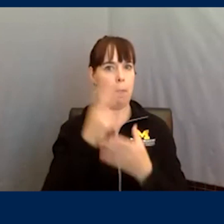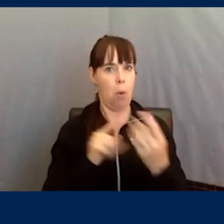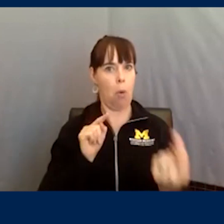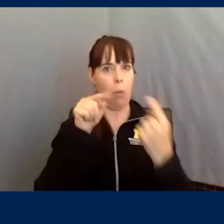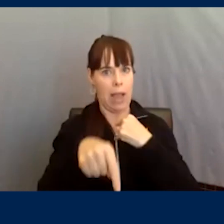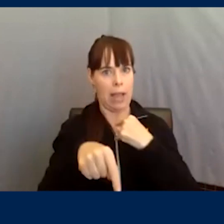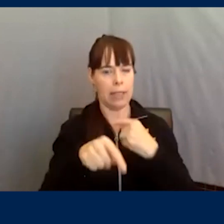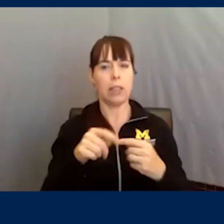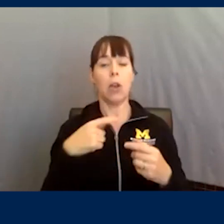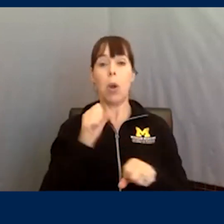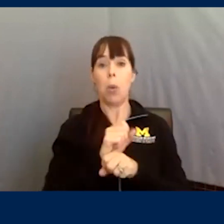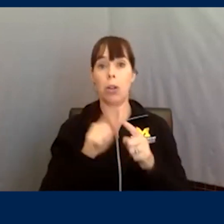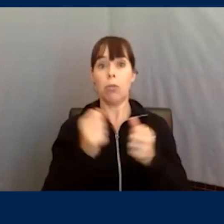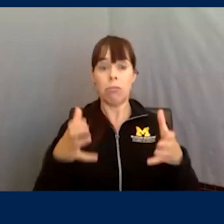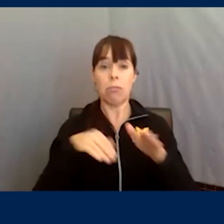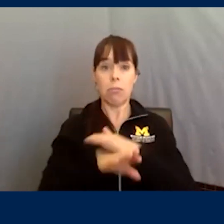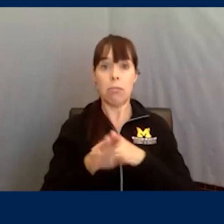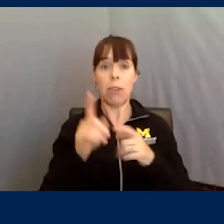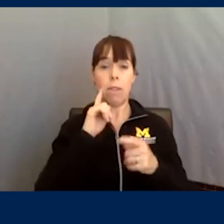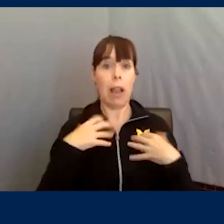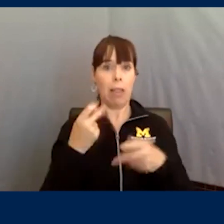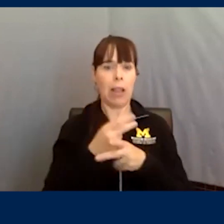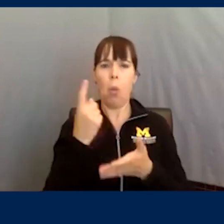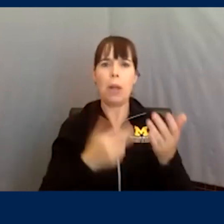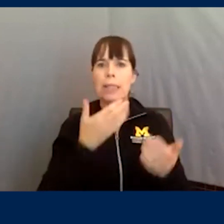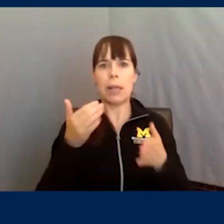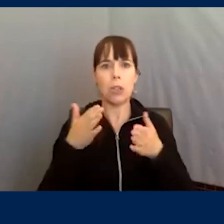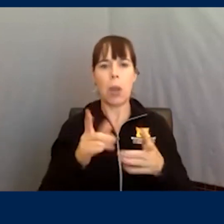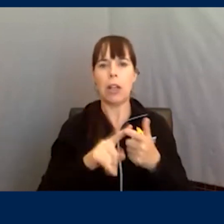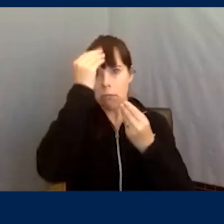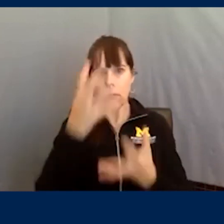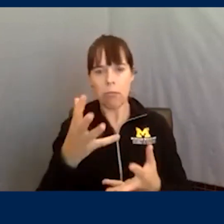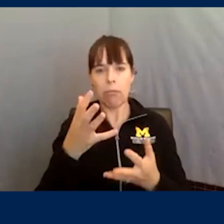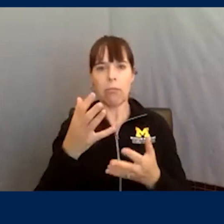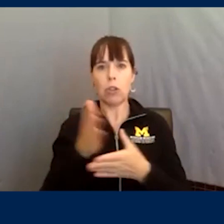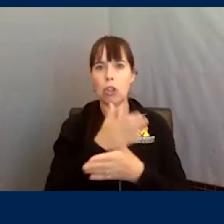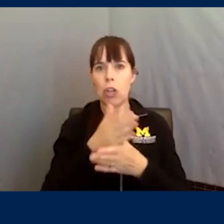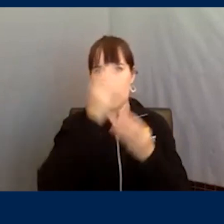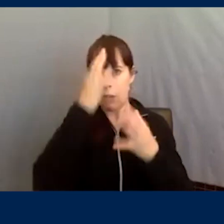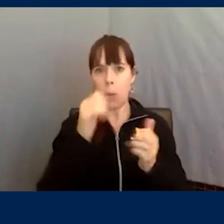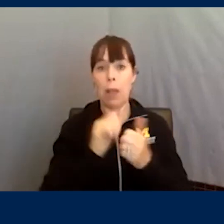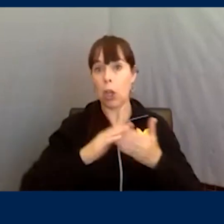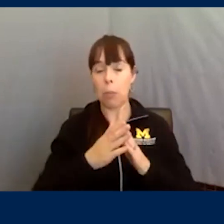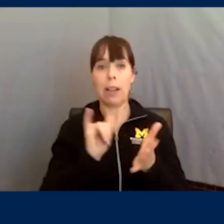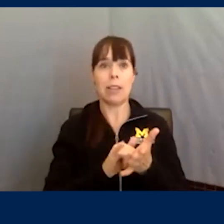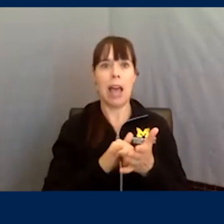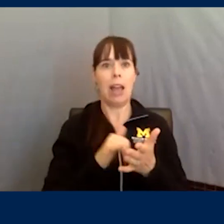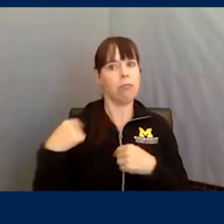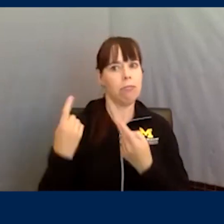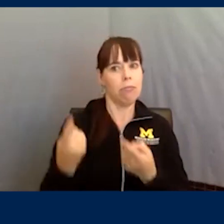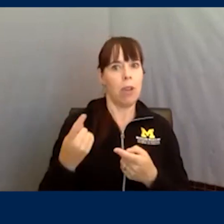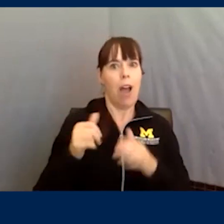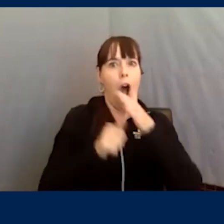to expand healthcare access, what is the best way to share information with communities that have been historically